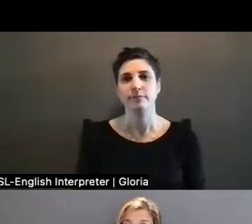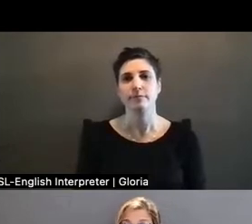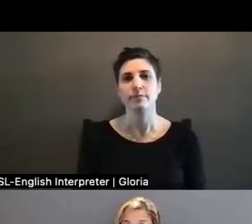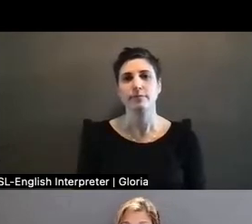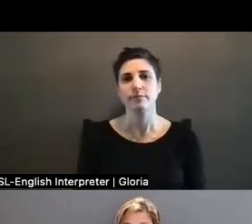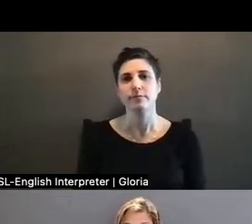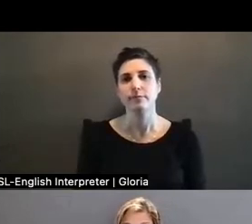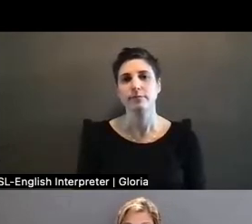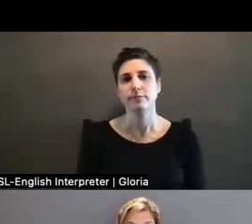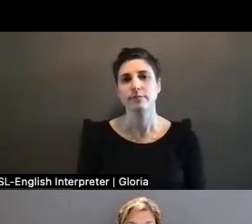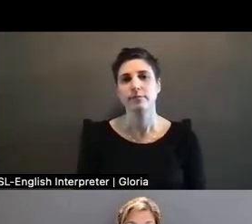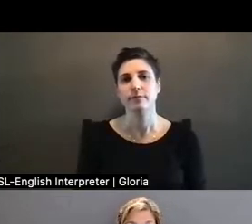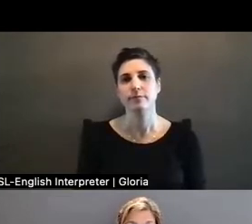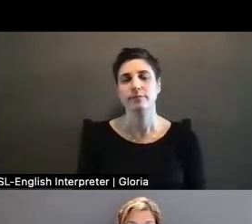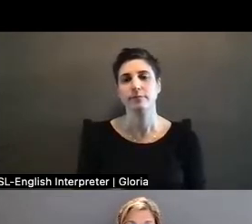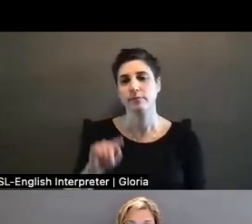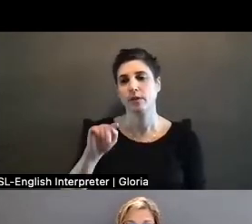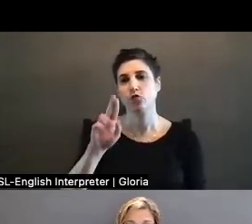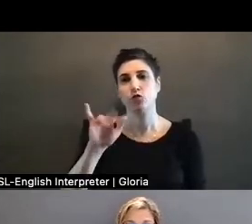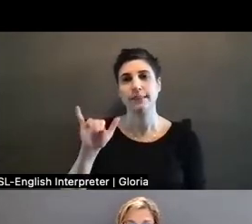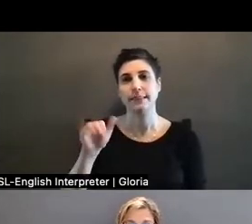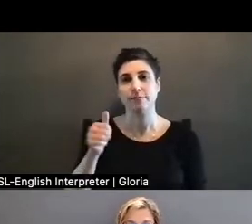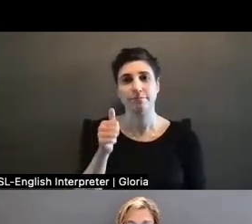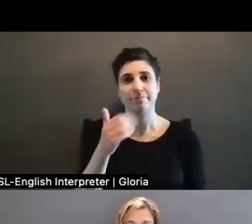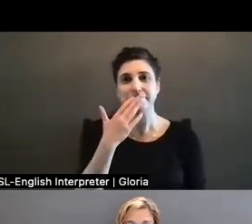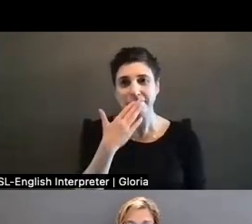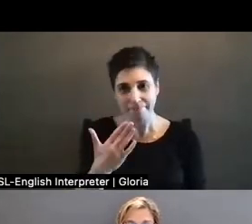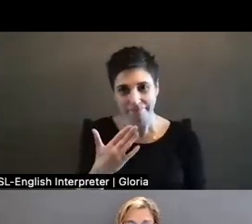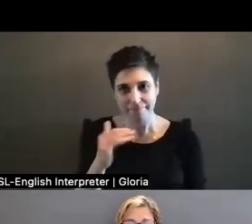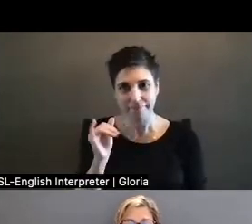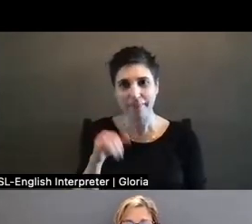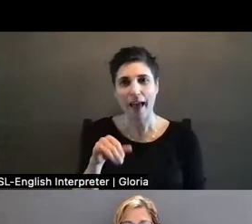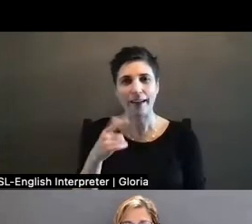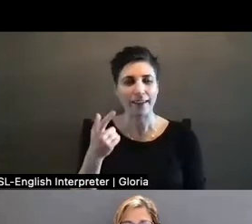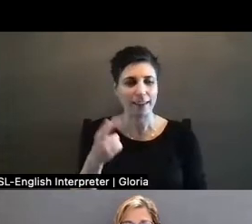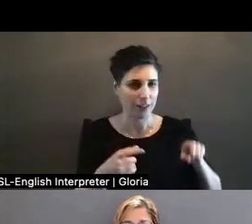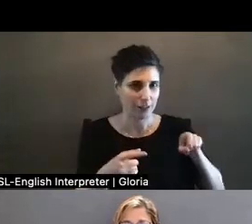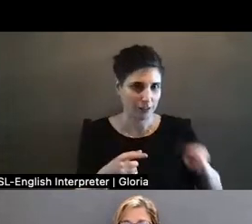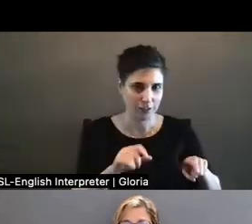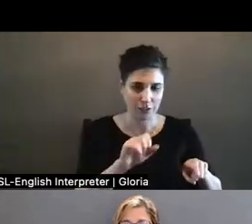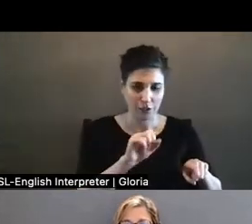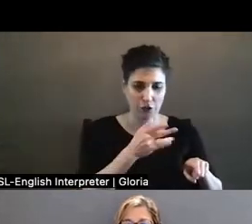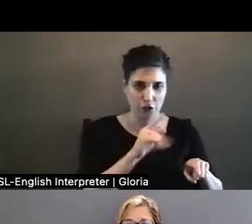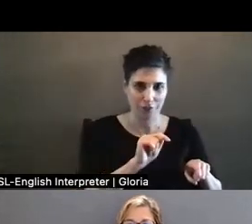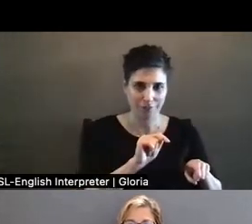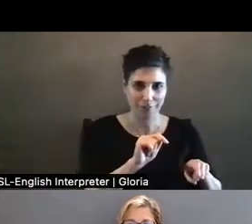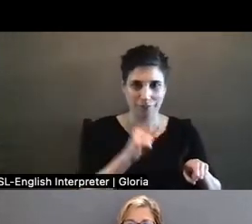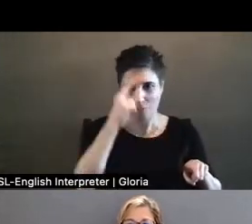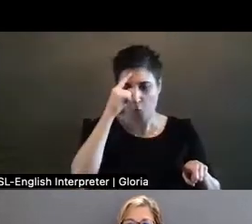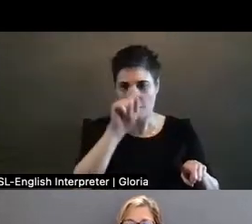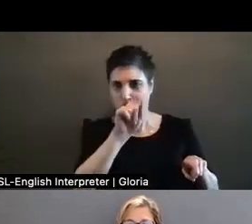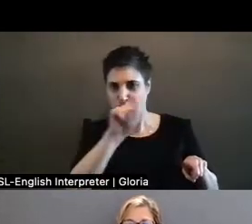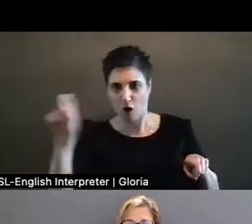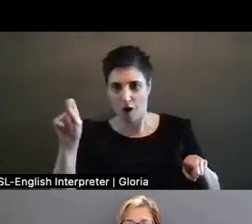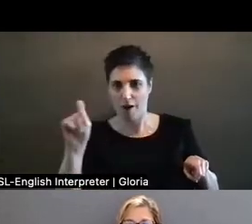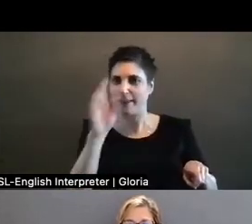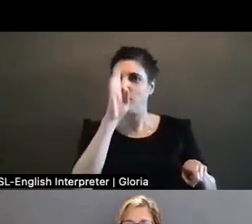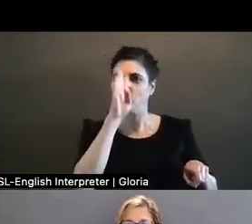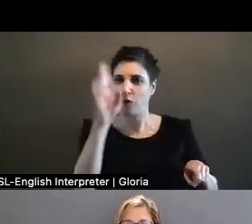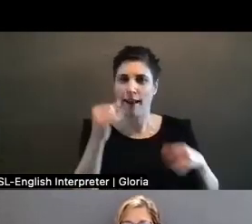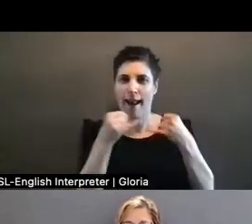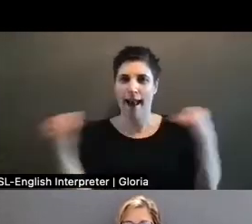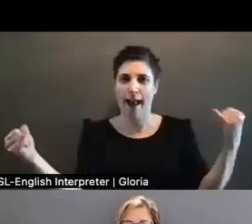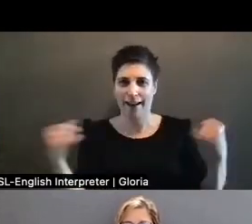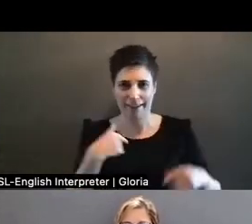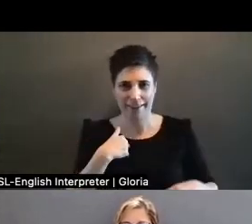Thanks so much, Wendy. Yes, I'm definitely going to carry that holding the shift and marking tool with me from now on. I've had some